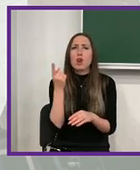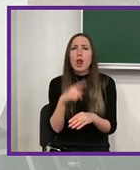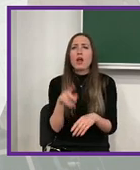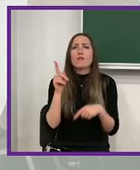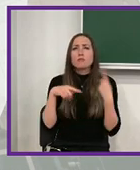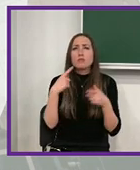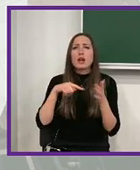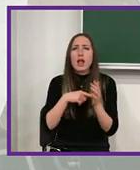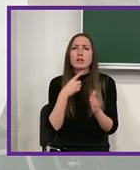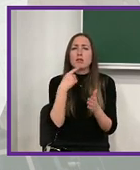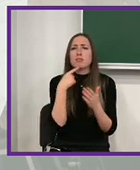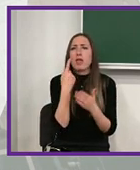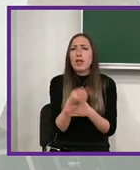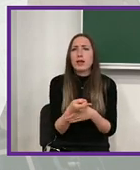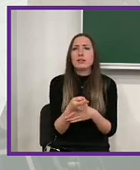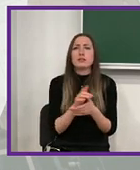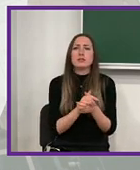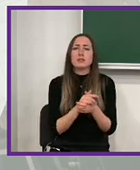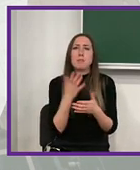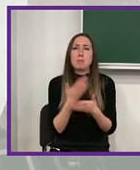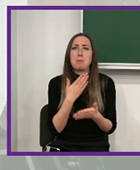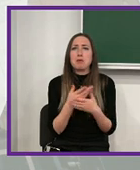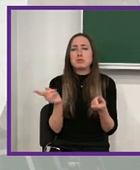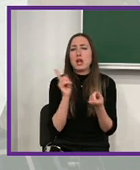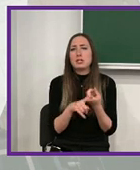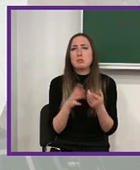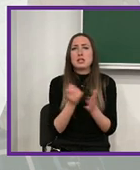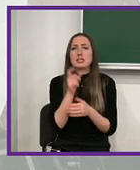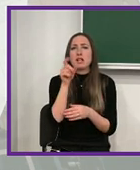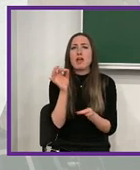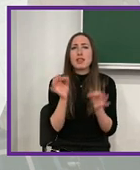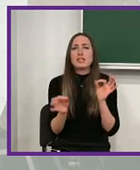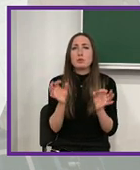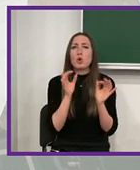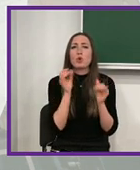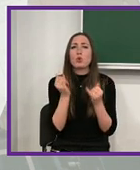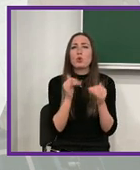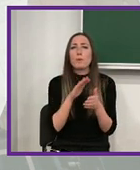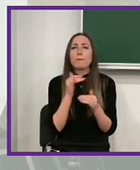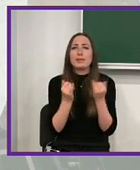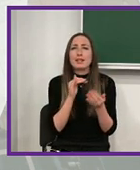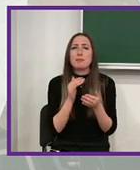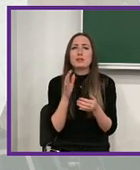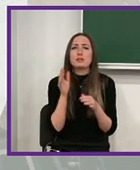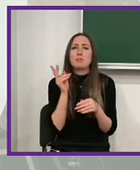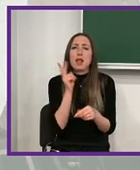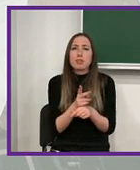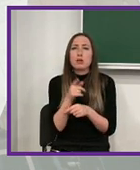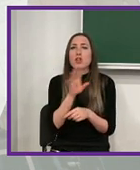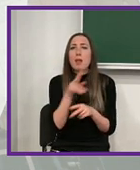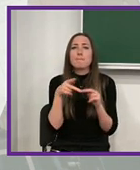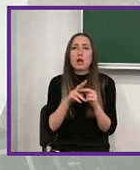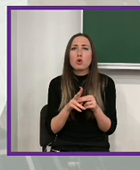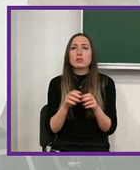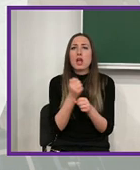the whole human rights diligence cycle. So we are really talking about an ongoing process of interaction and dialogue between the enterprise